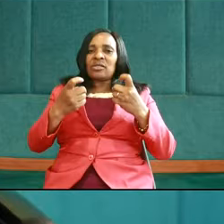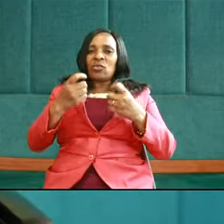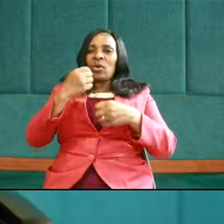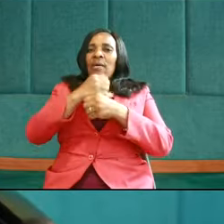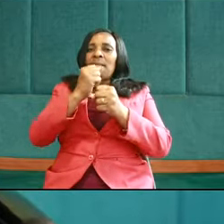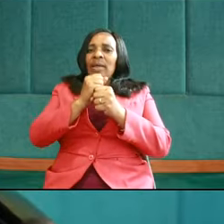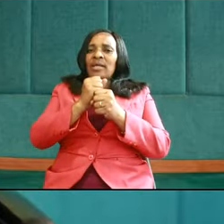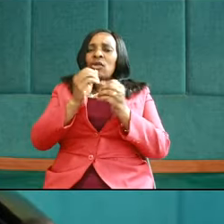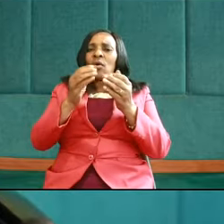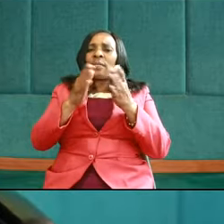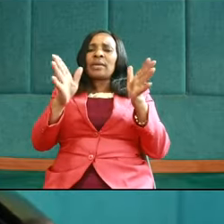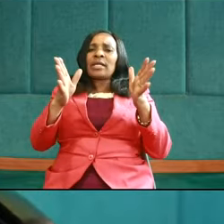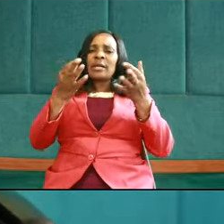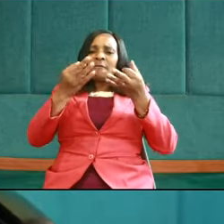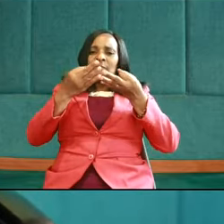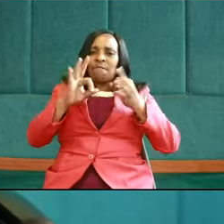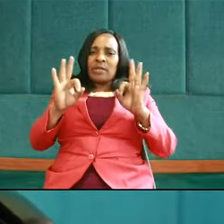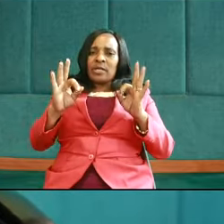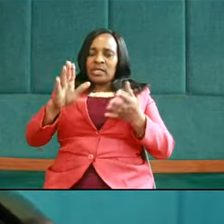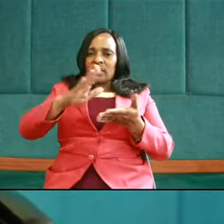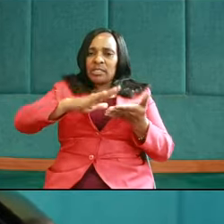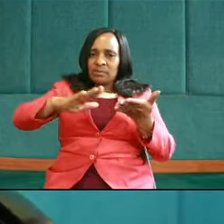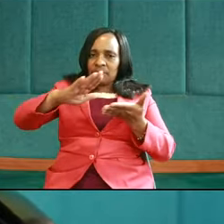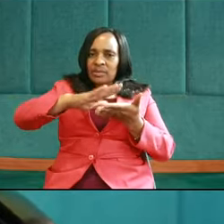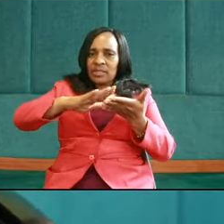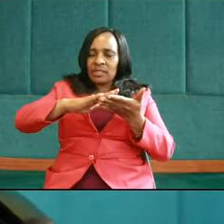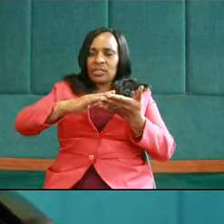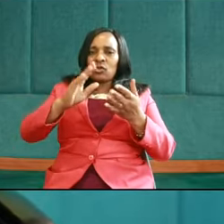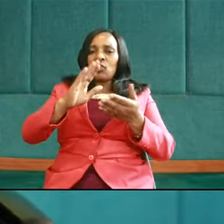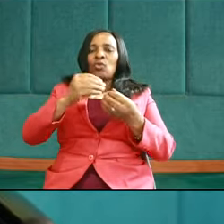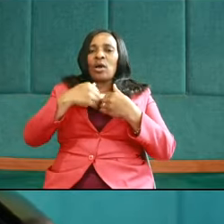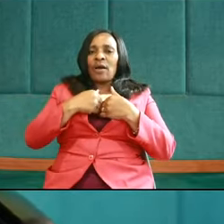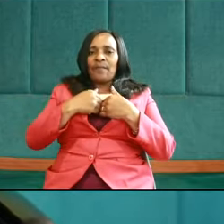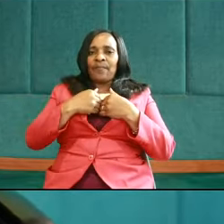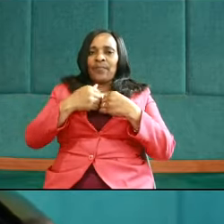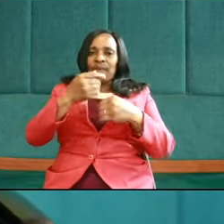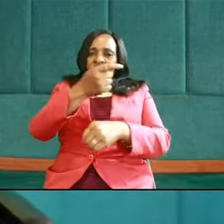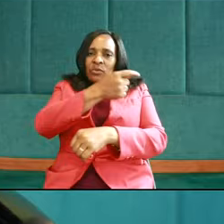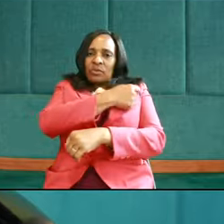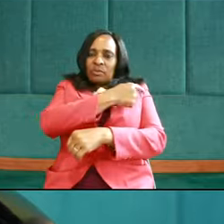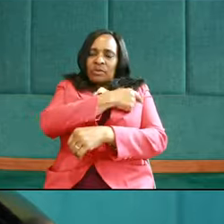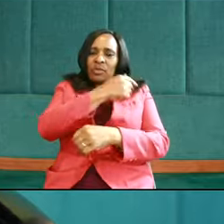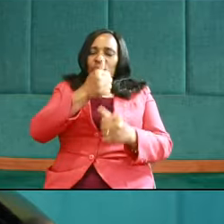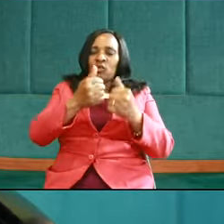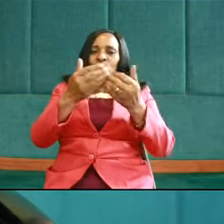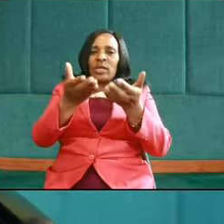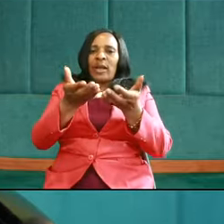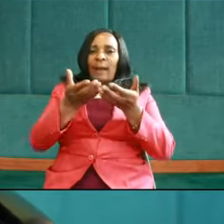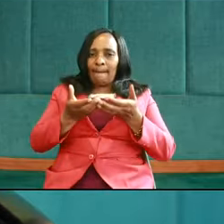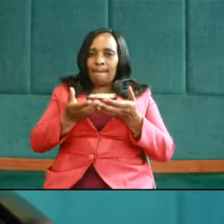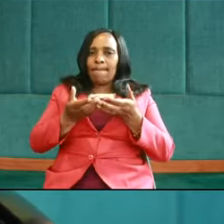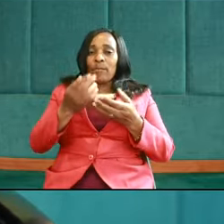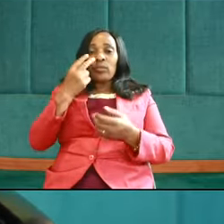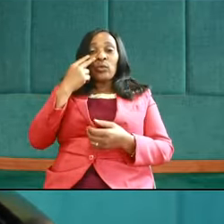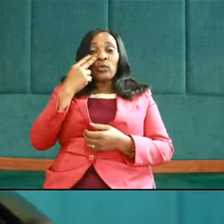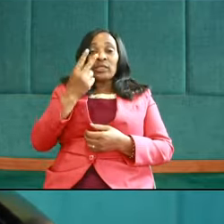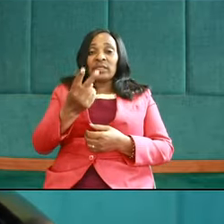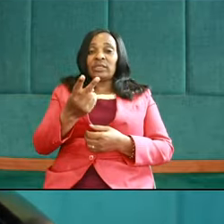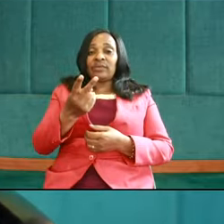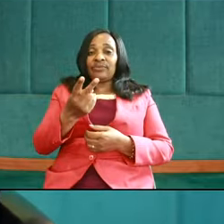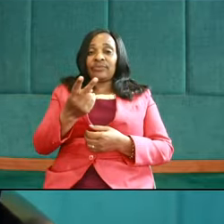it's opening a free space for us to truly get the treatment that we need. And we see that in the story. So let's dive